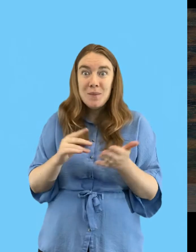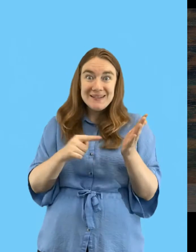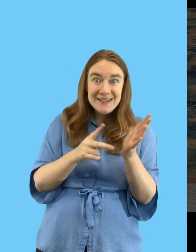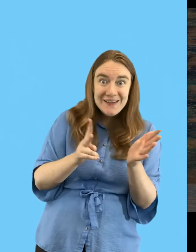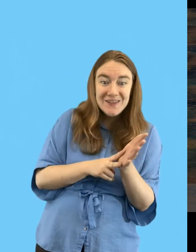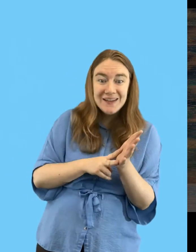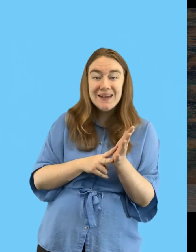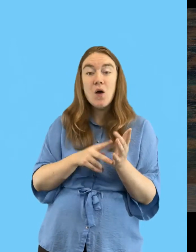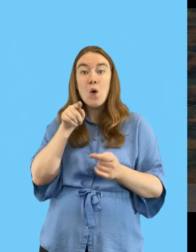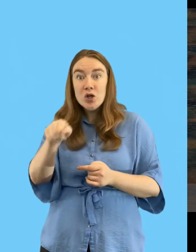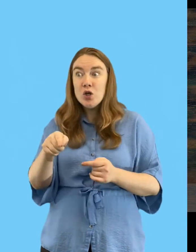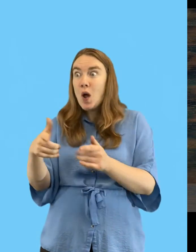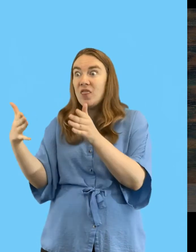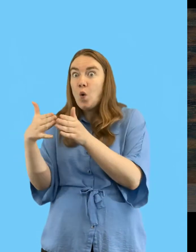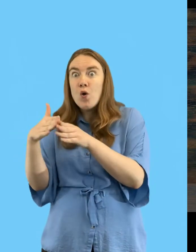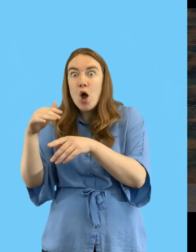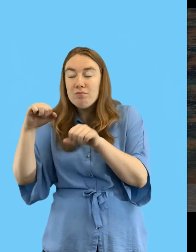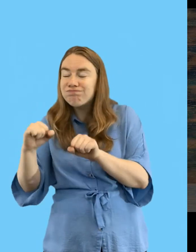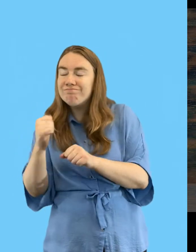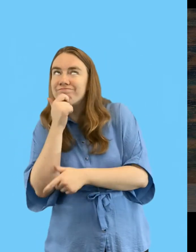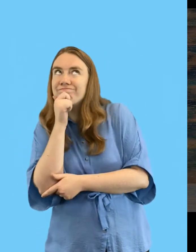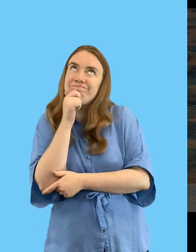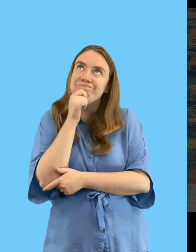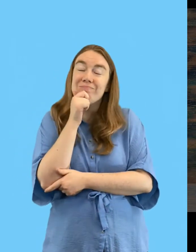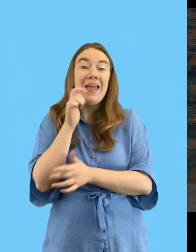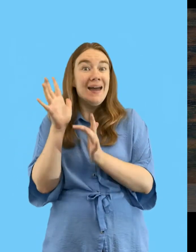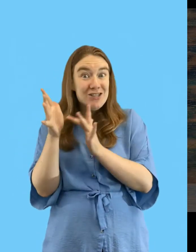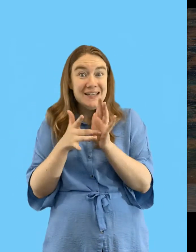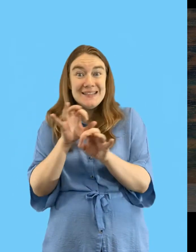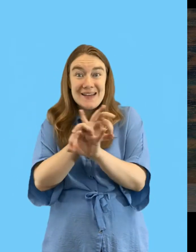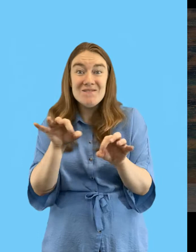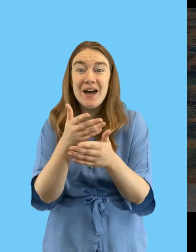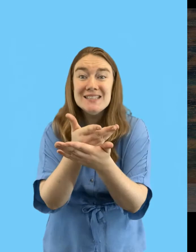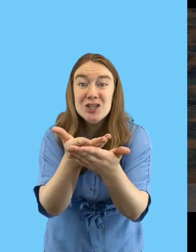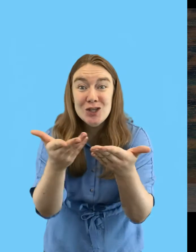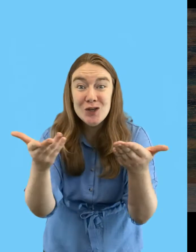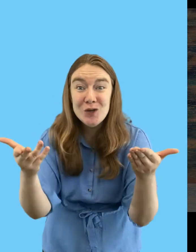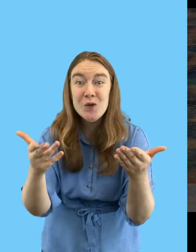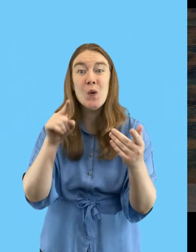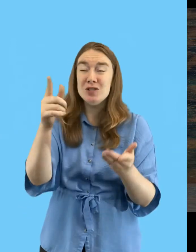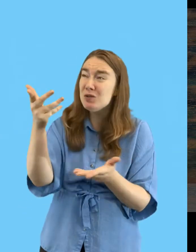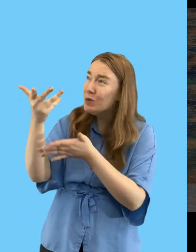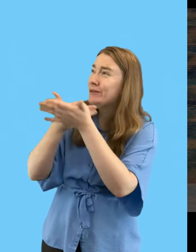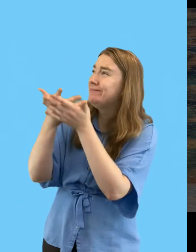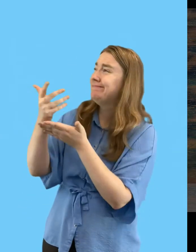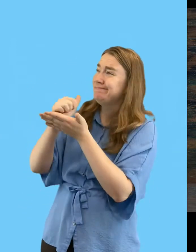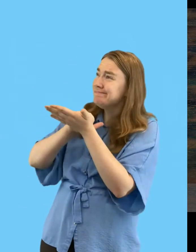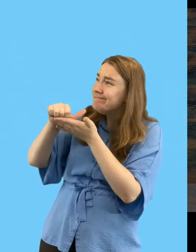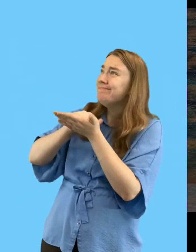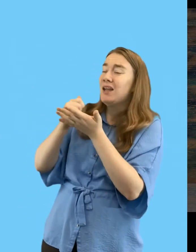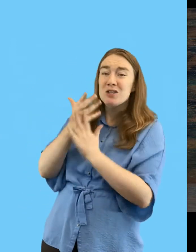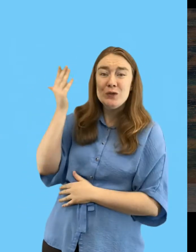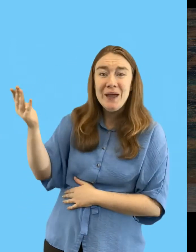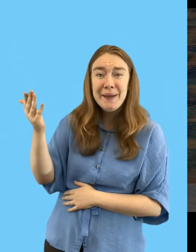you listening in the corner of the room, pretending not to listen, Jesus invites all of us to settle up with him before it's